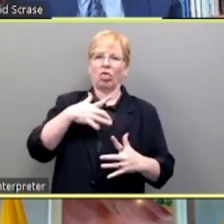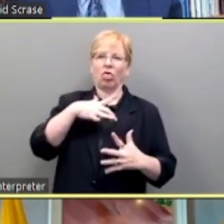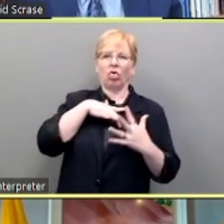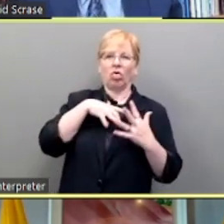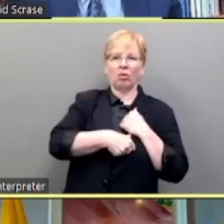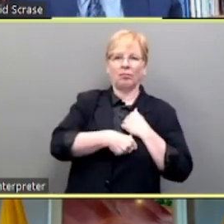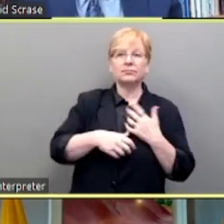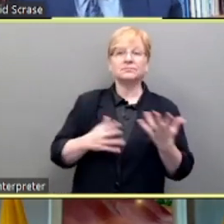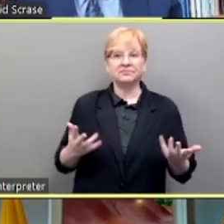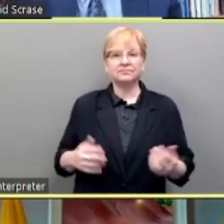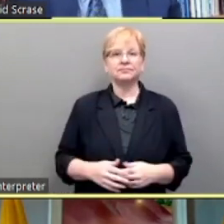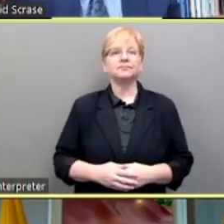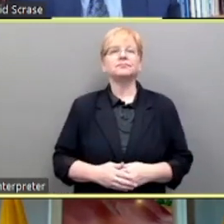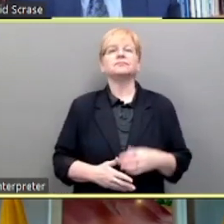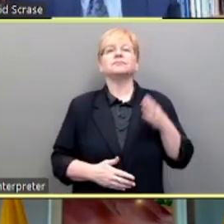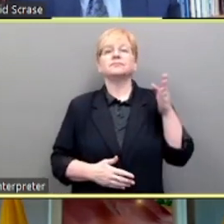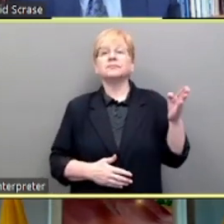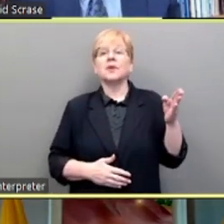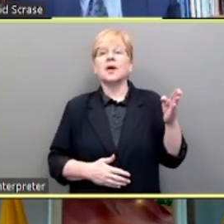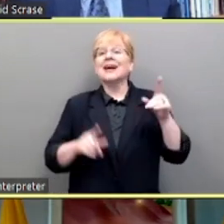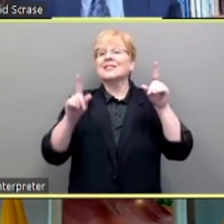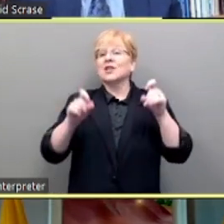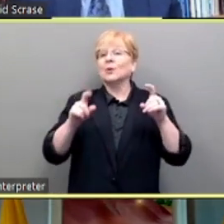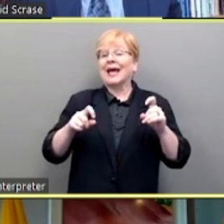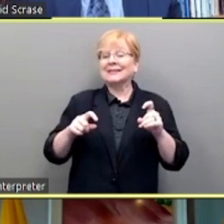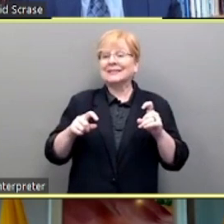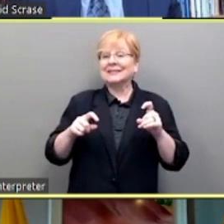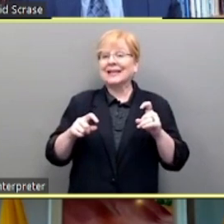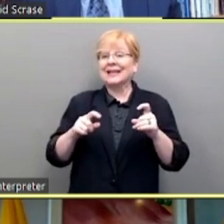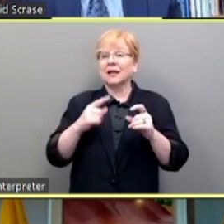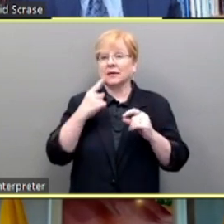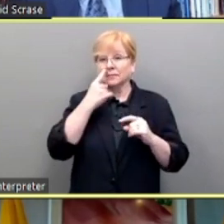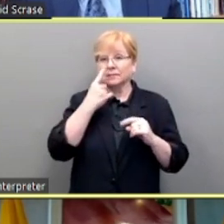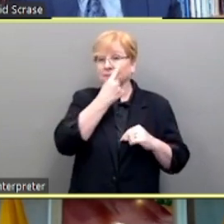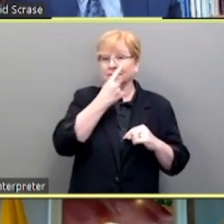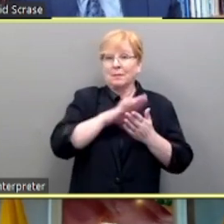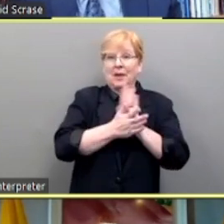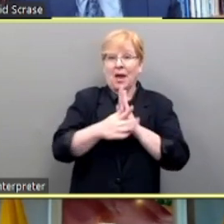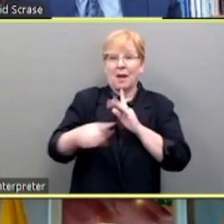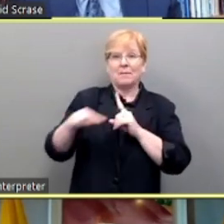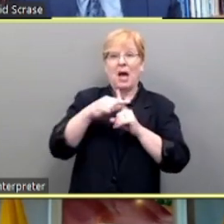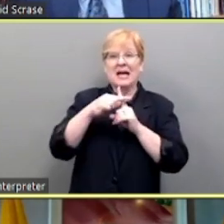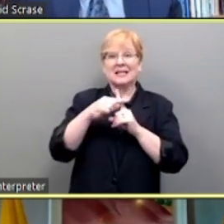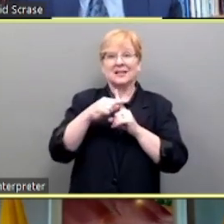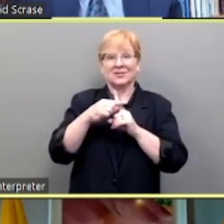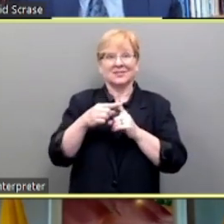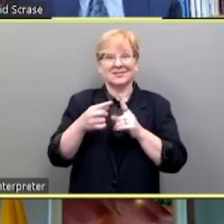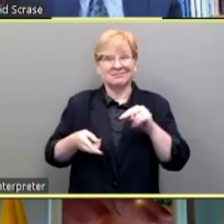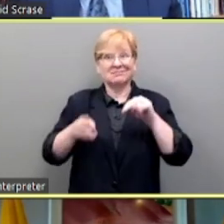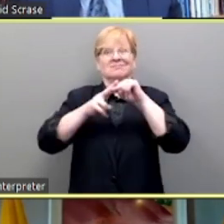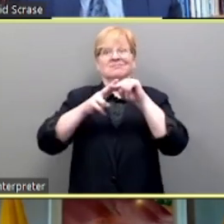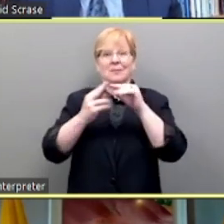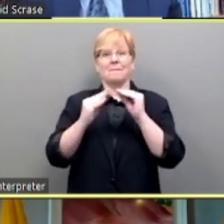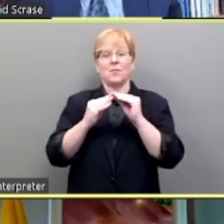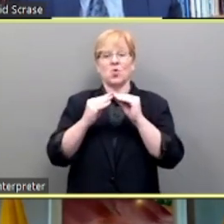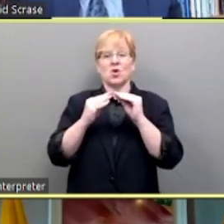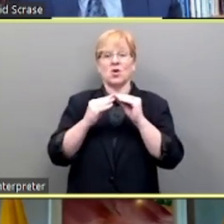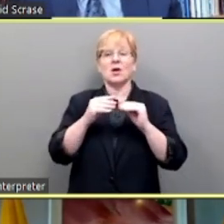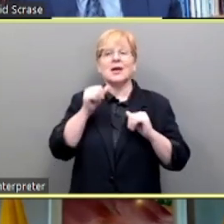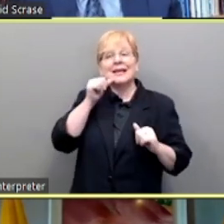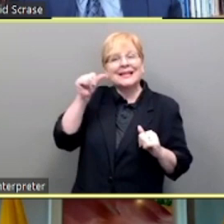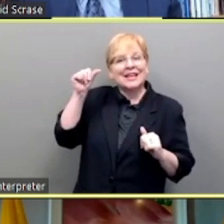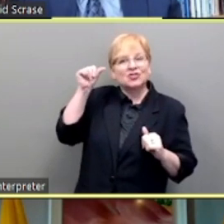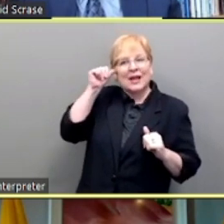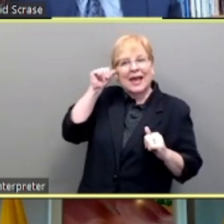Test positivity is up. We talked about this last week. We've just updated the graph. It was 9% yesterday. Once we get over